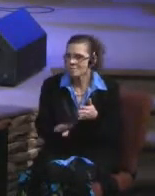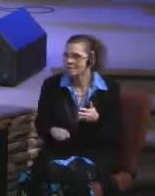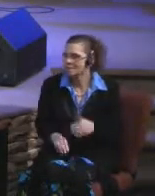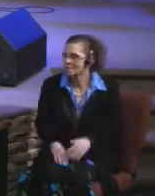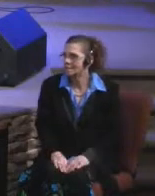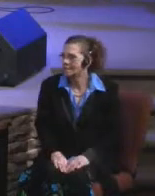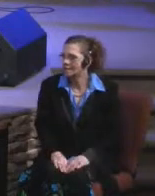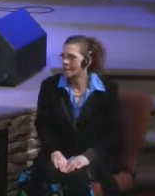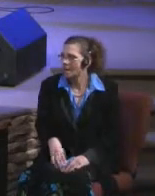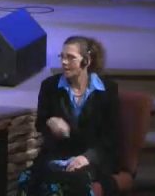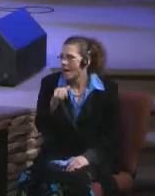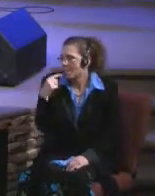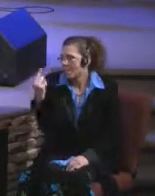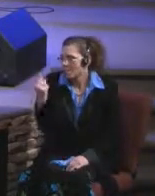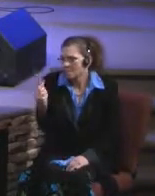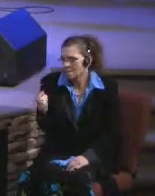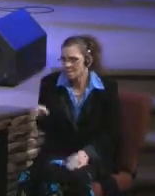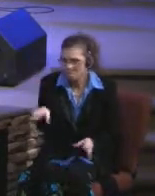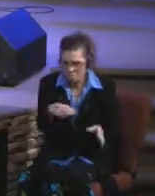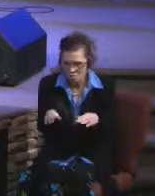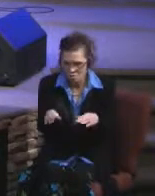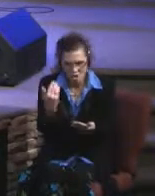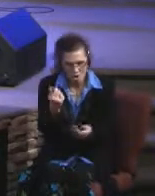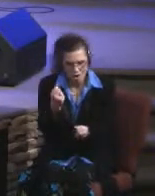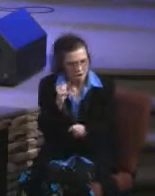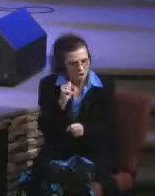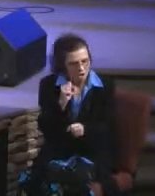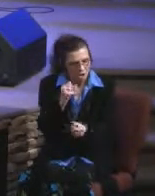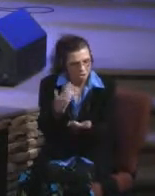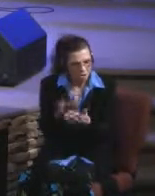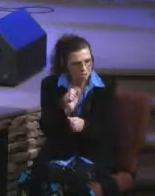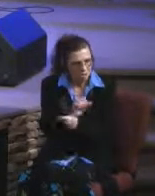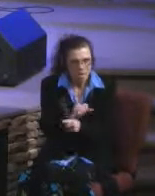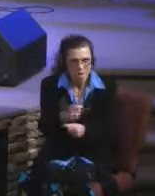and I don't always do a really good job of it, but